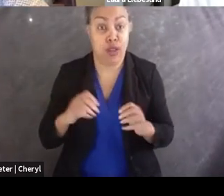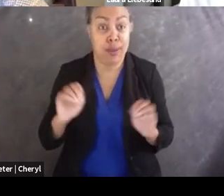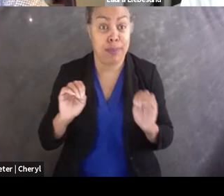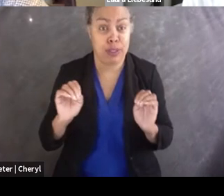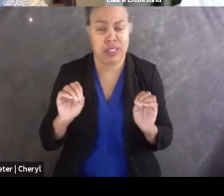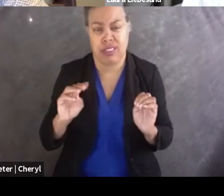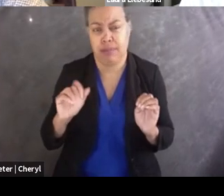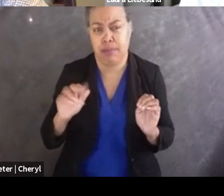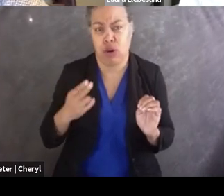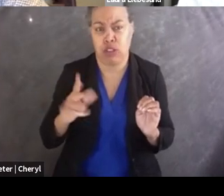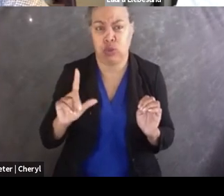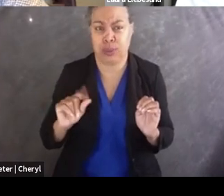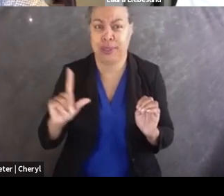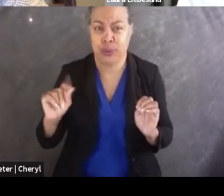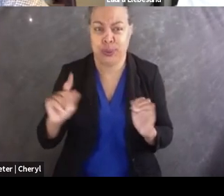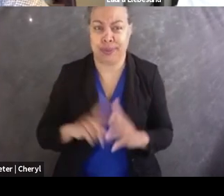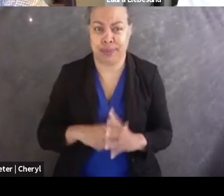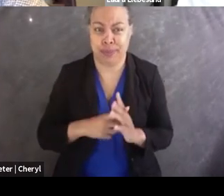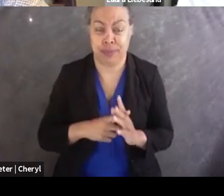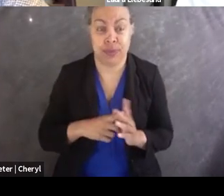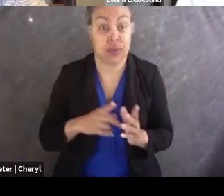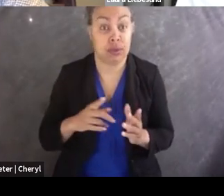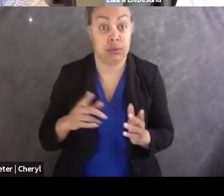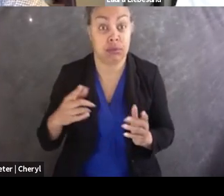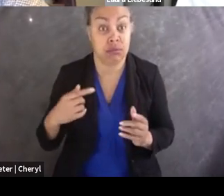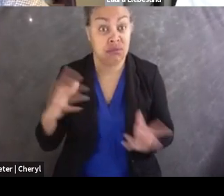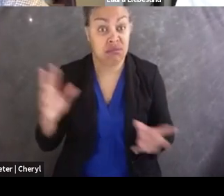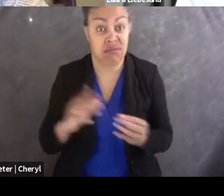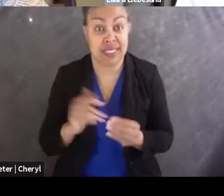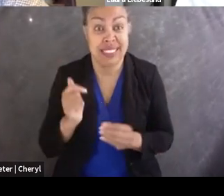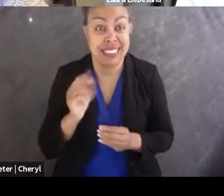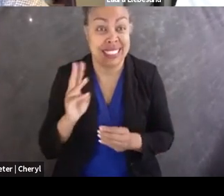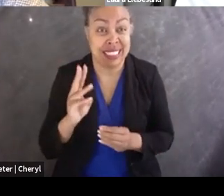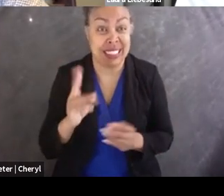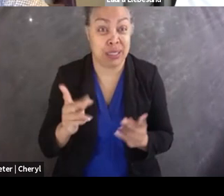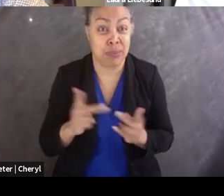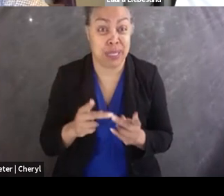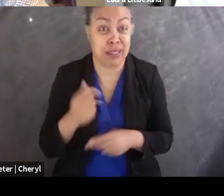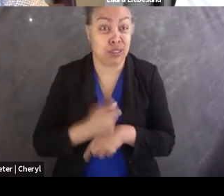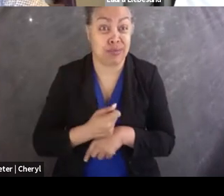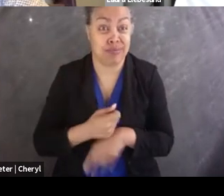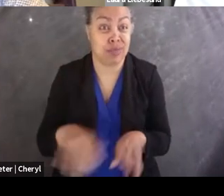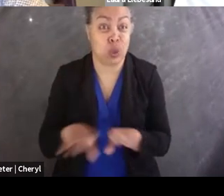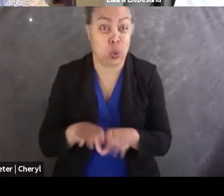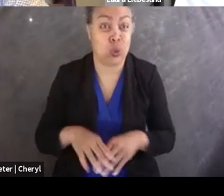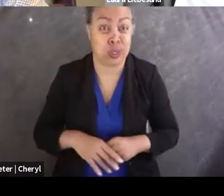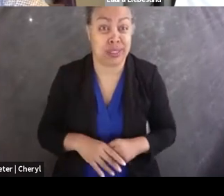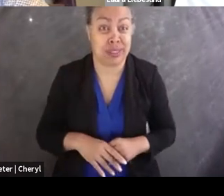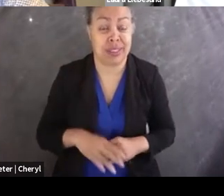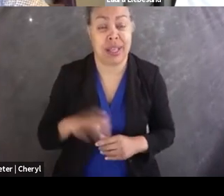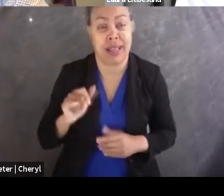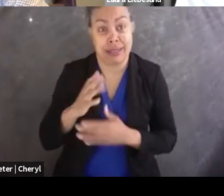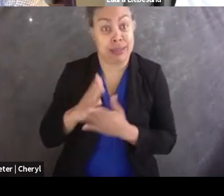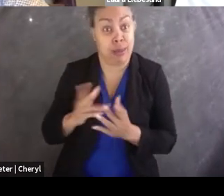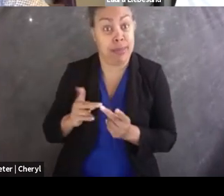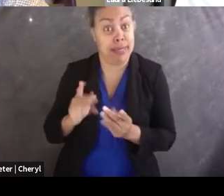of 2020, we actually had 16 closures. And that's been a combination of establishments that have